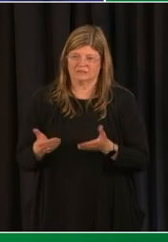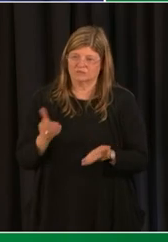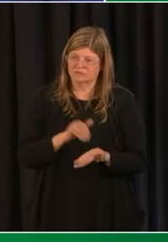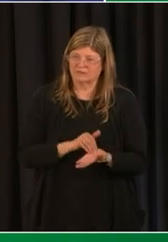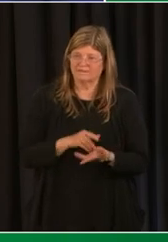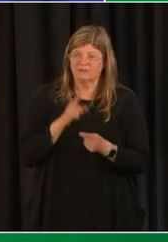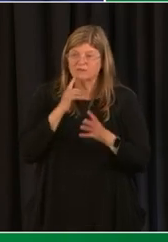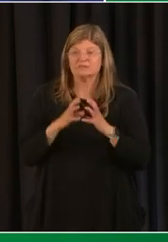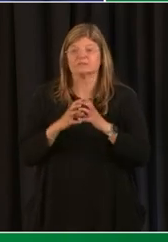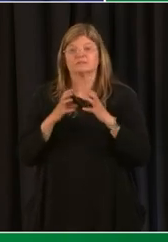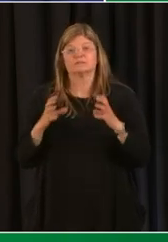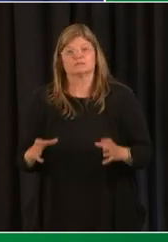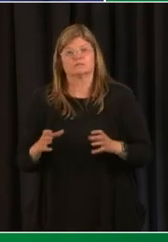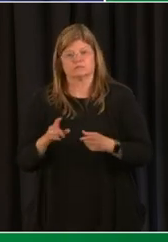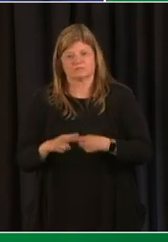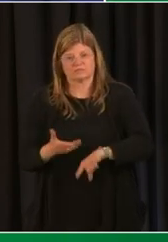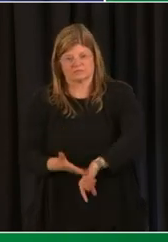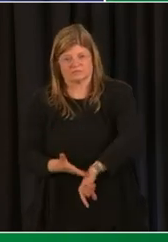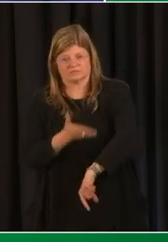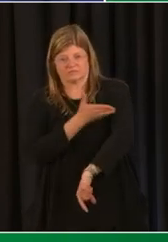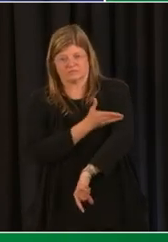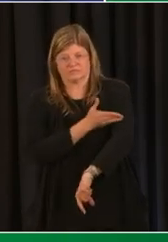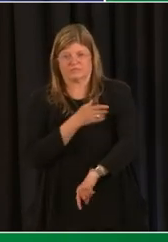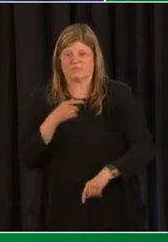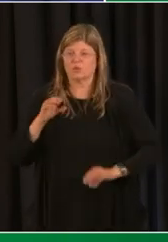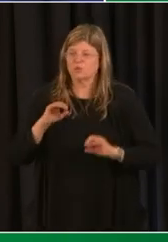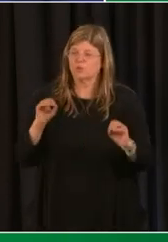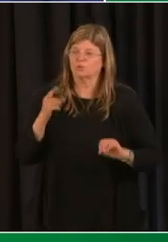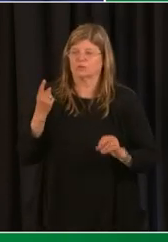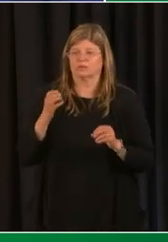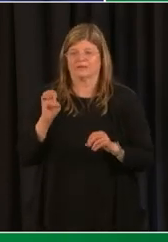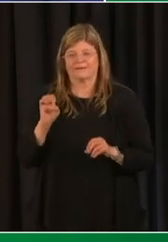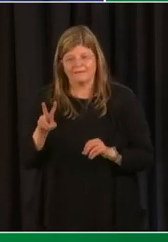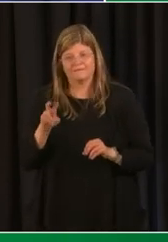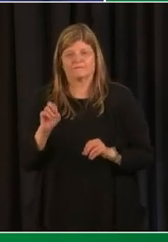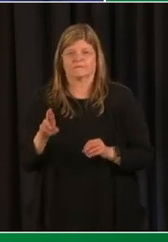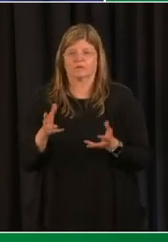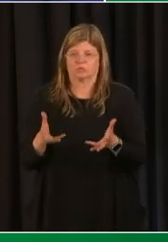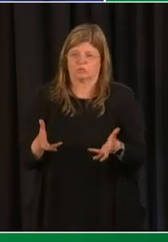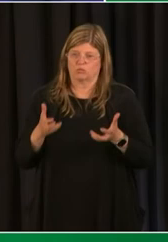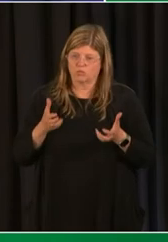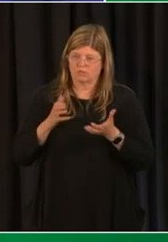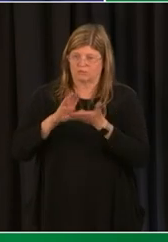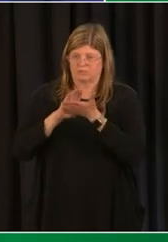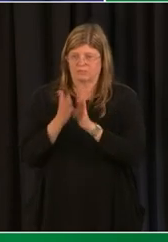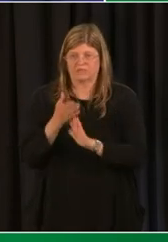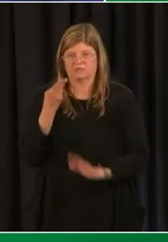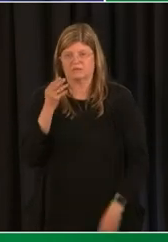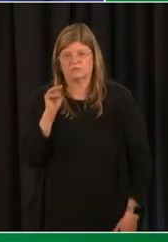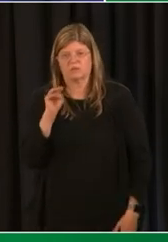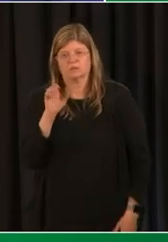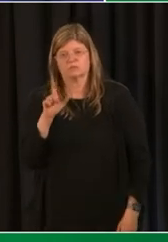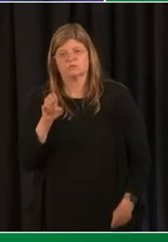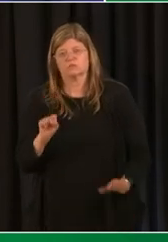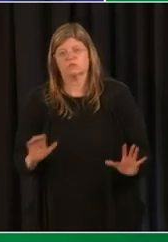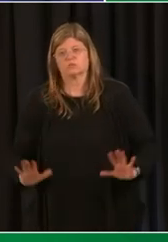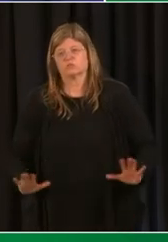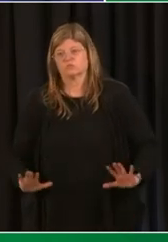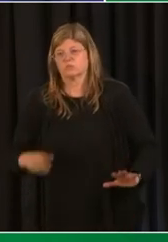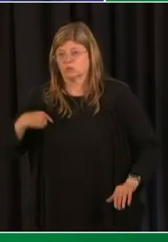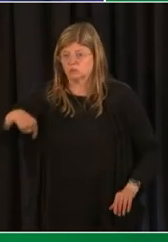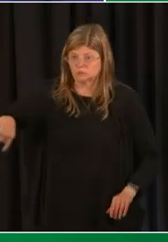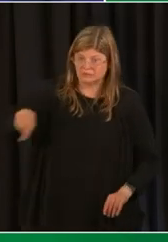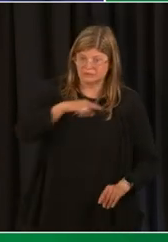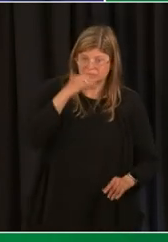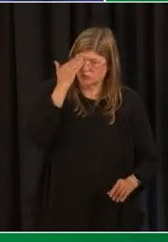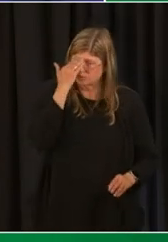work to improve that system, nobody ever wants to end up homeless. And that's something we all know